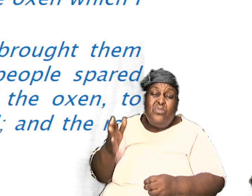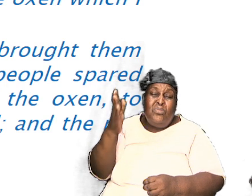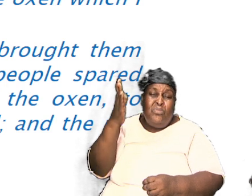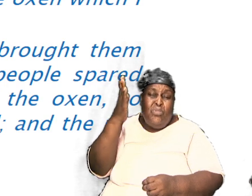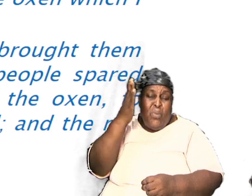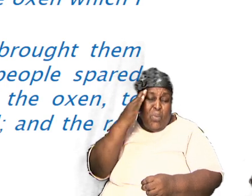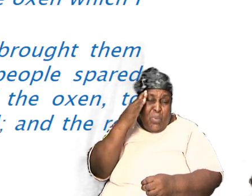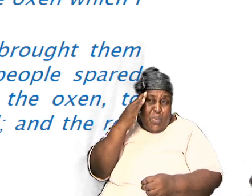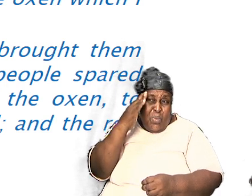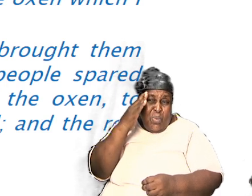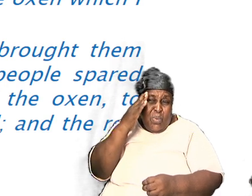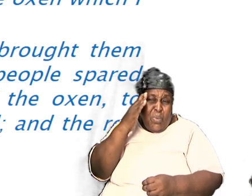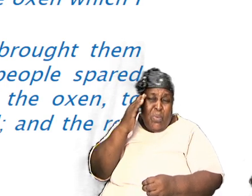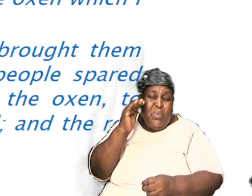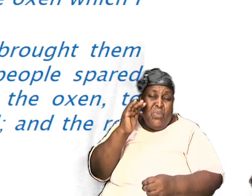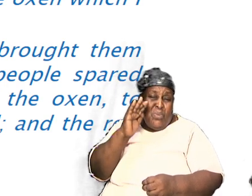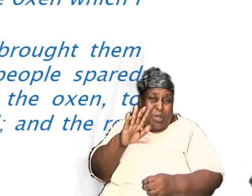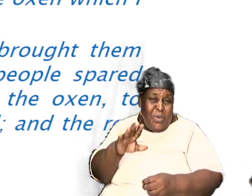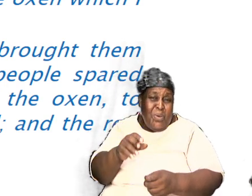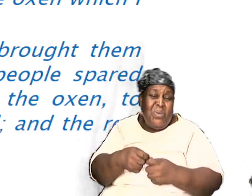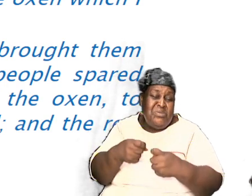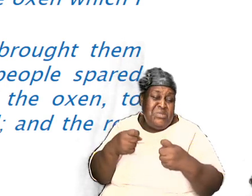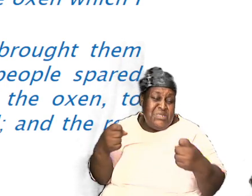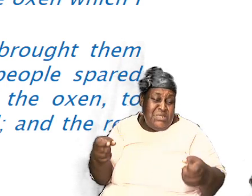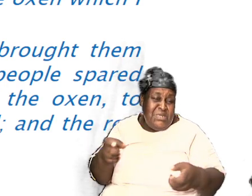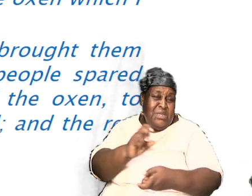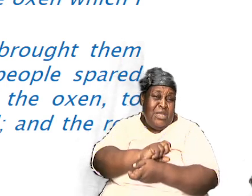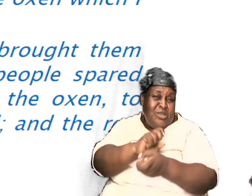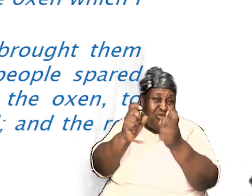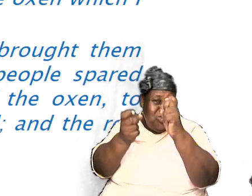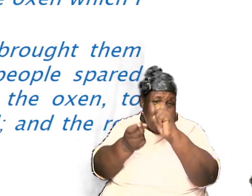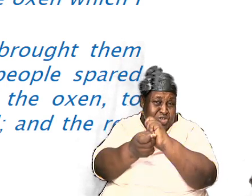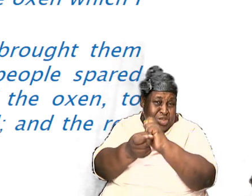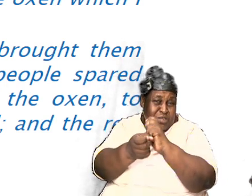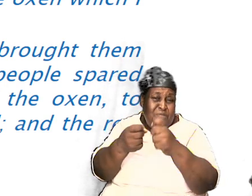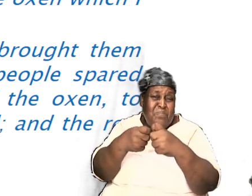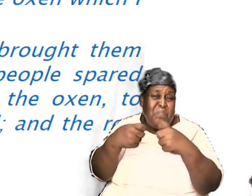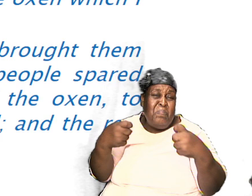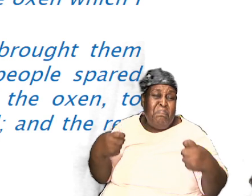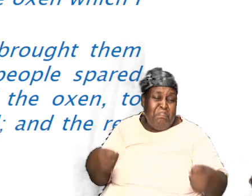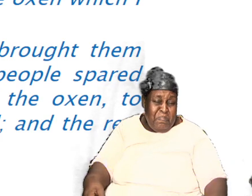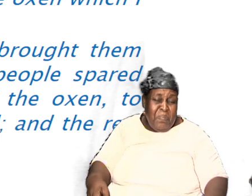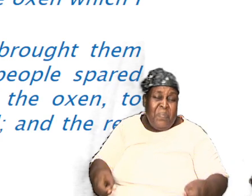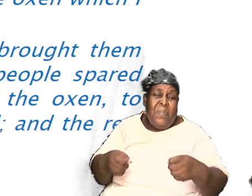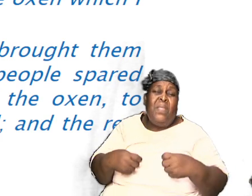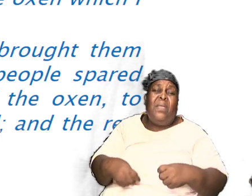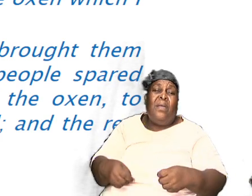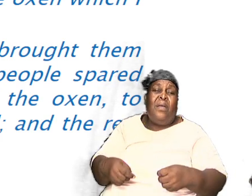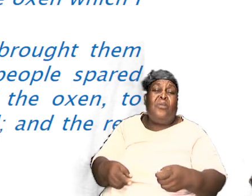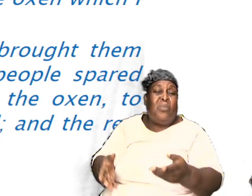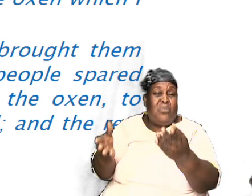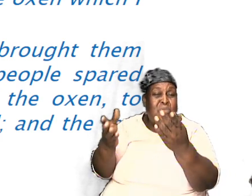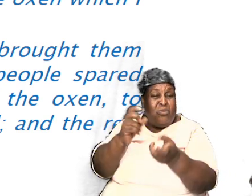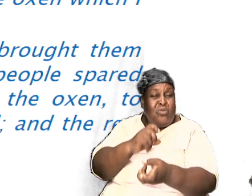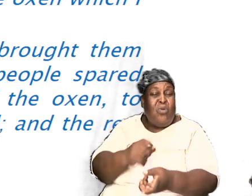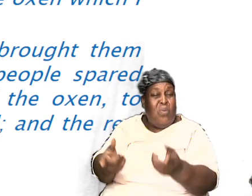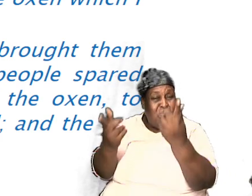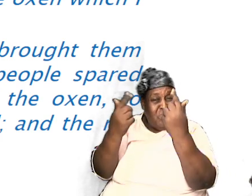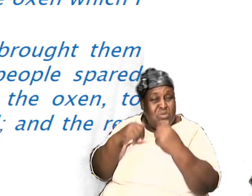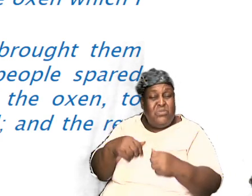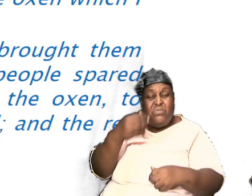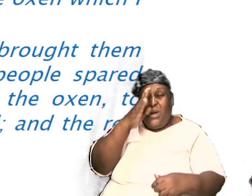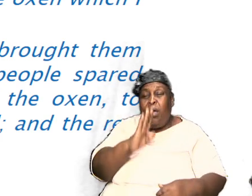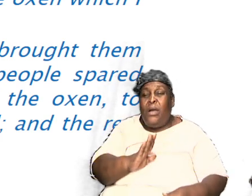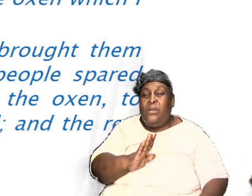we are in sin and turning from that sin and dedicating ourselves to God. So I want us to go through that